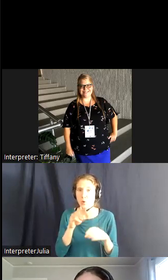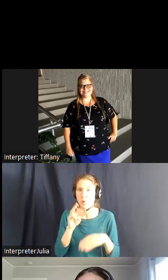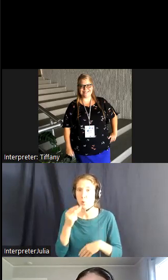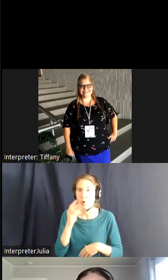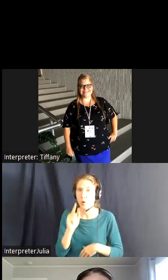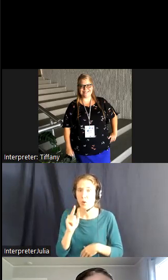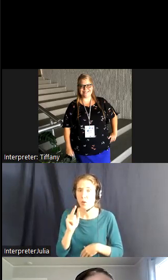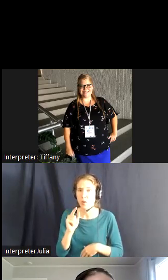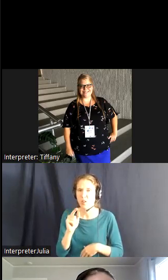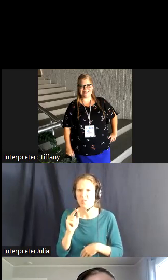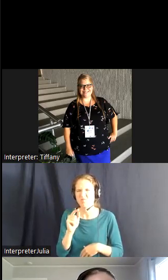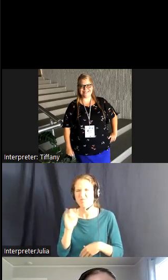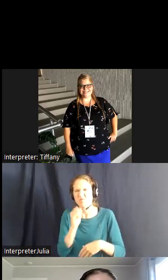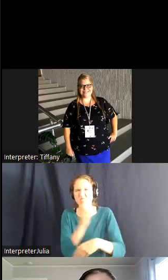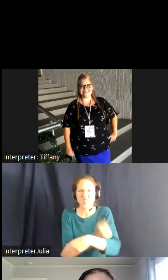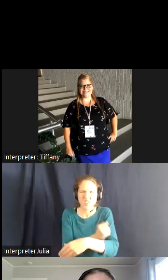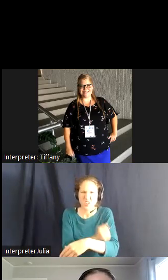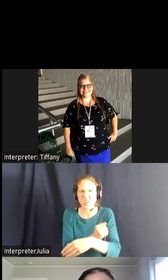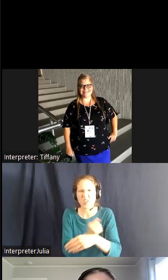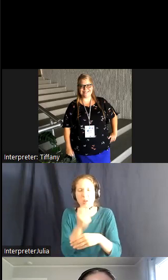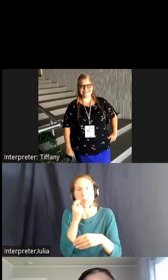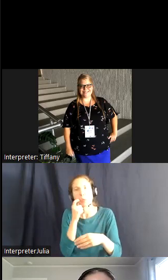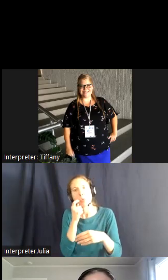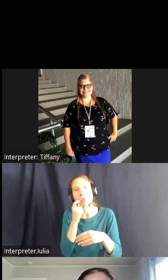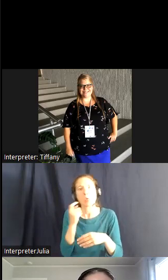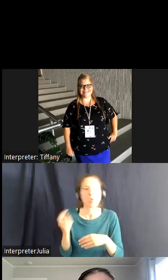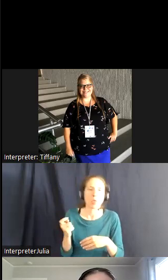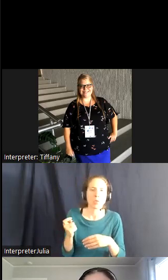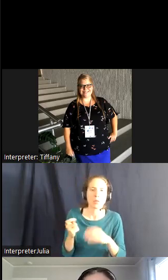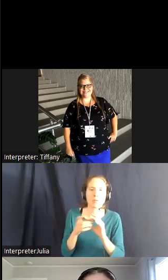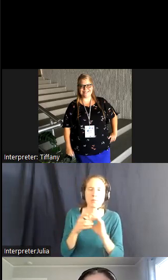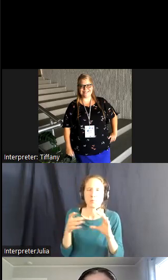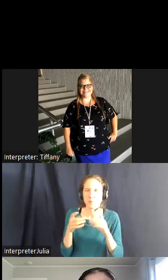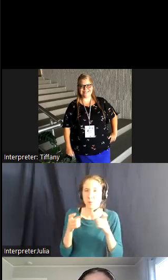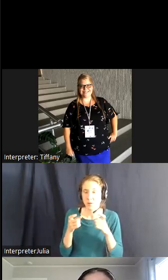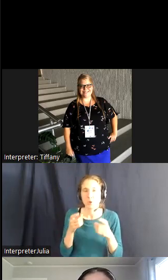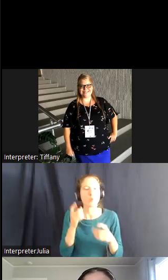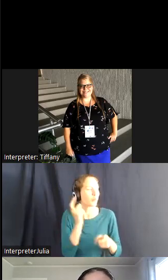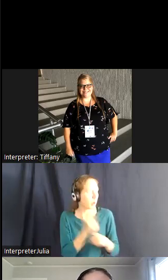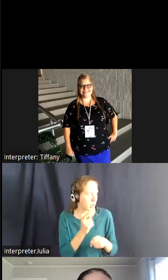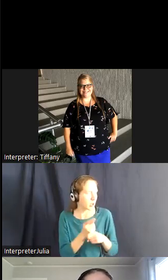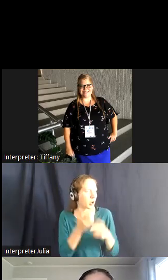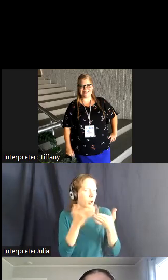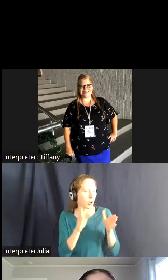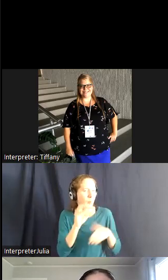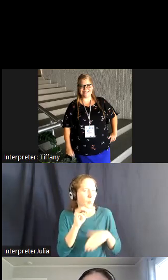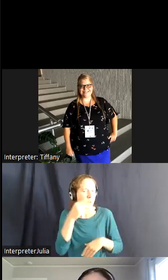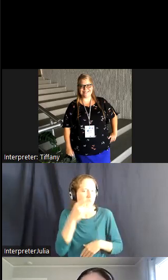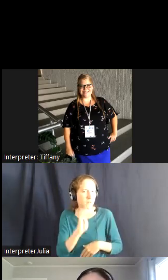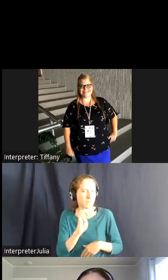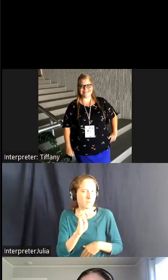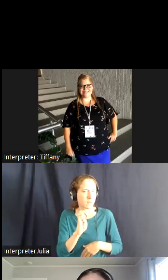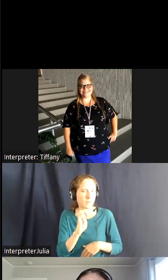currently written, comprehensive providers are not required to provide